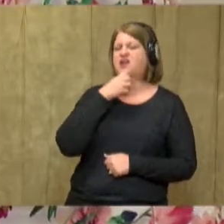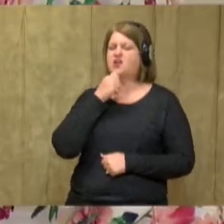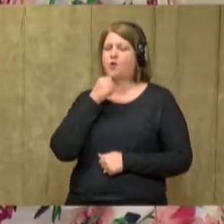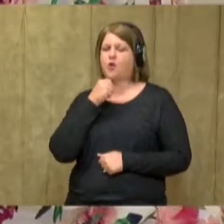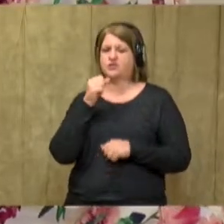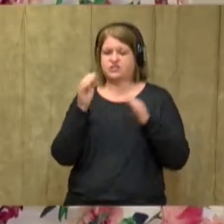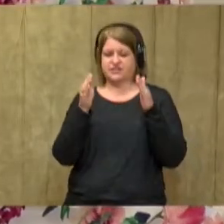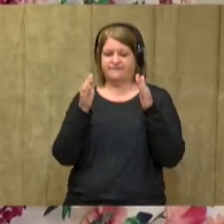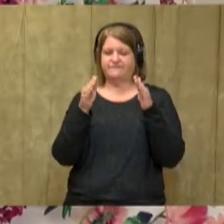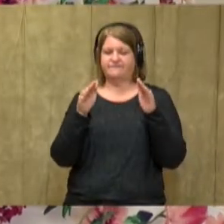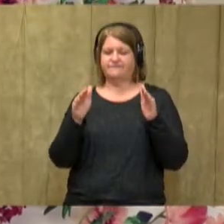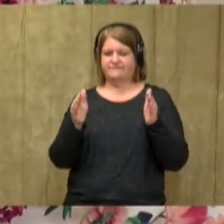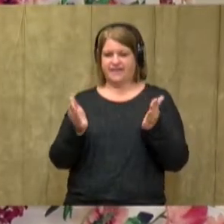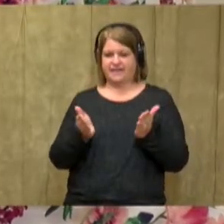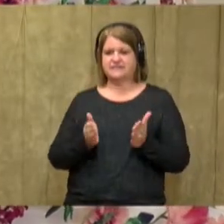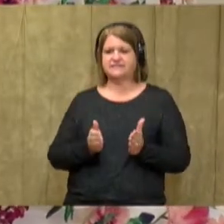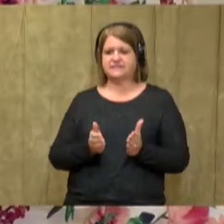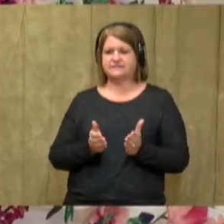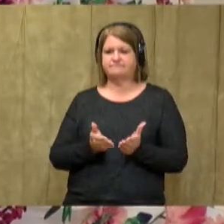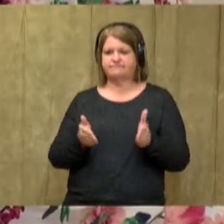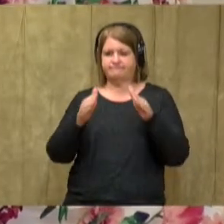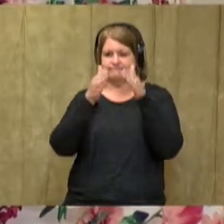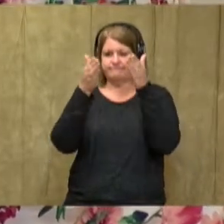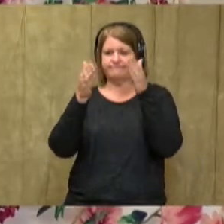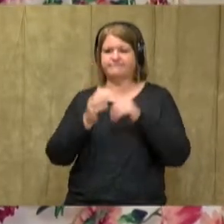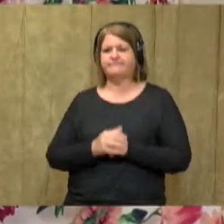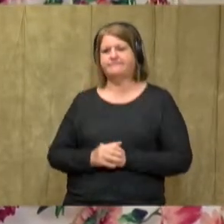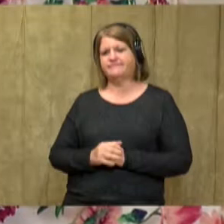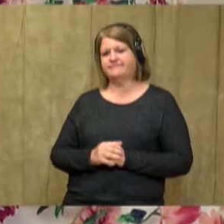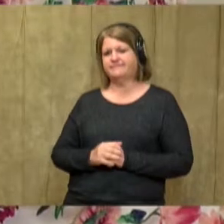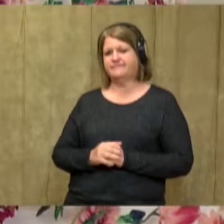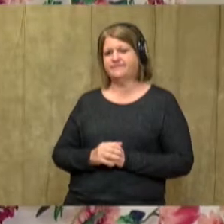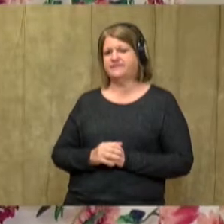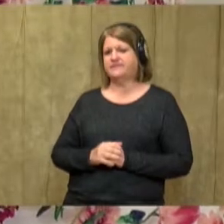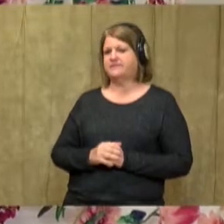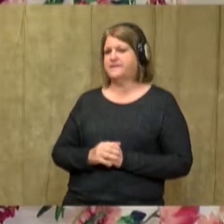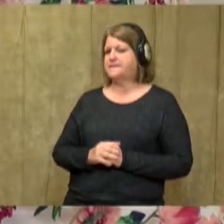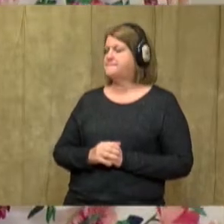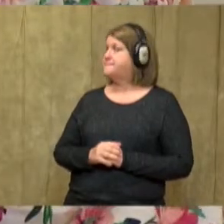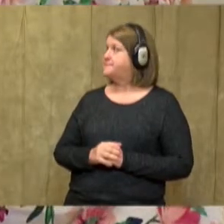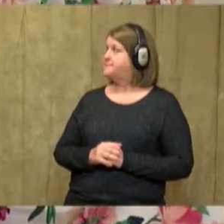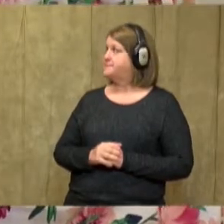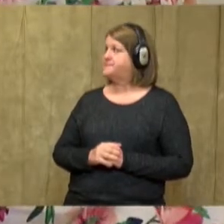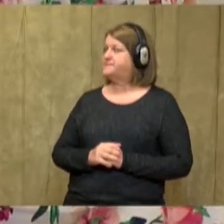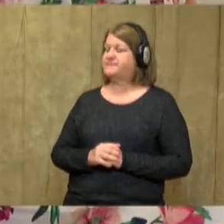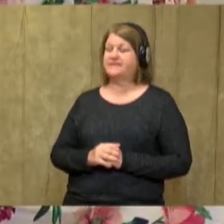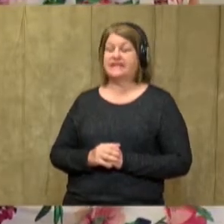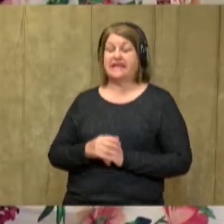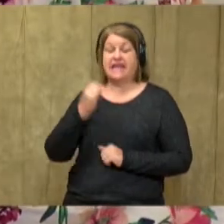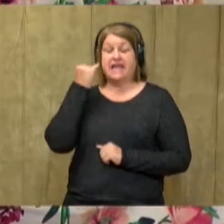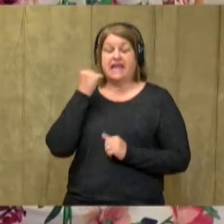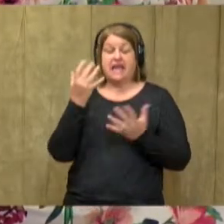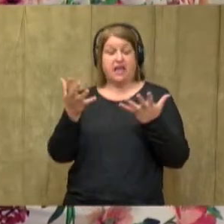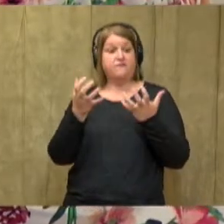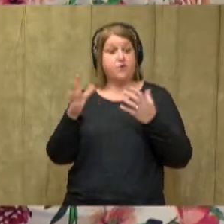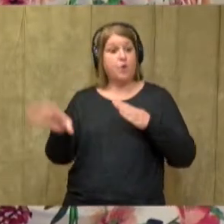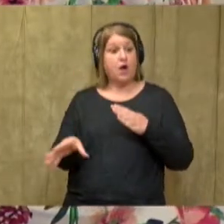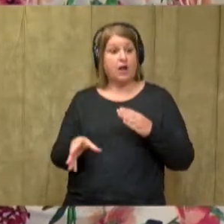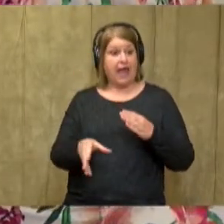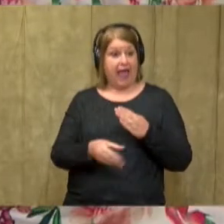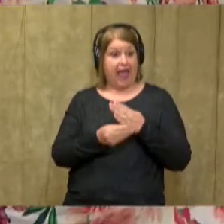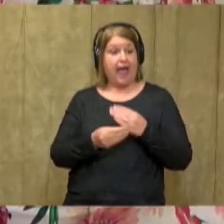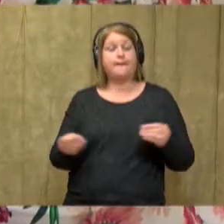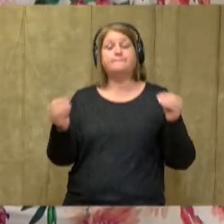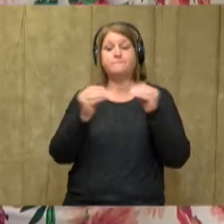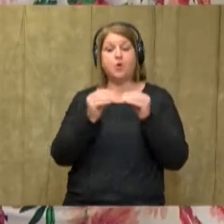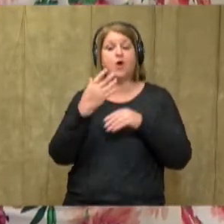time. Now, if you want to add lots more colors, that would be great.